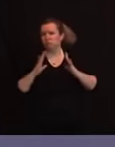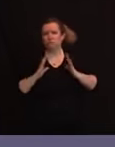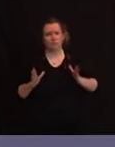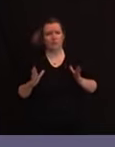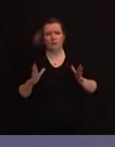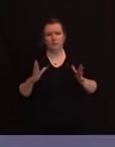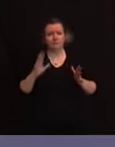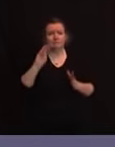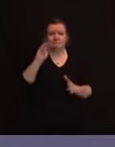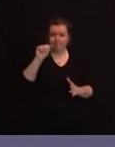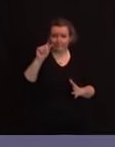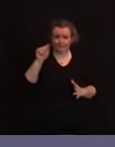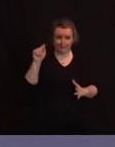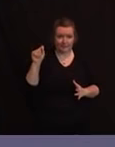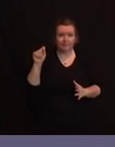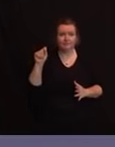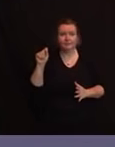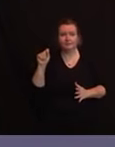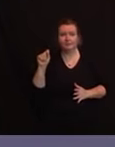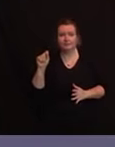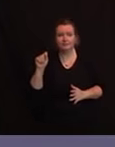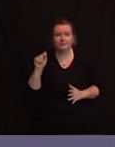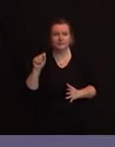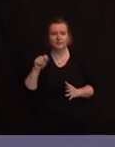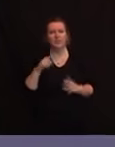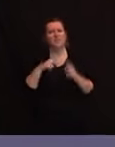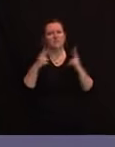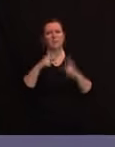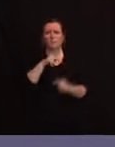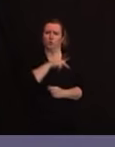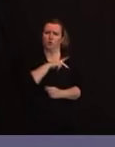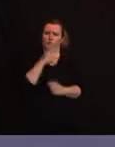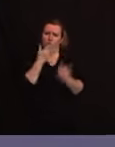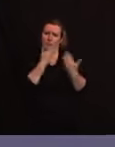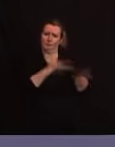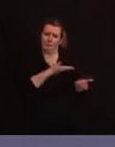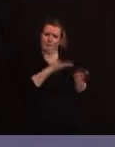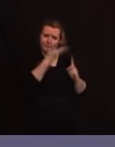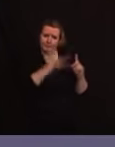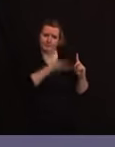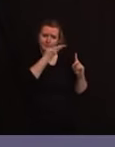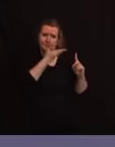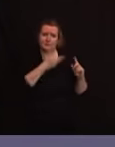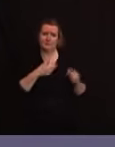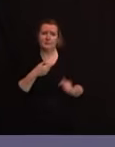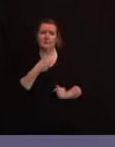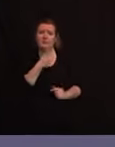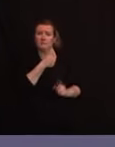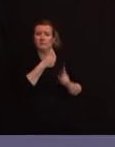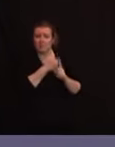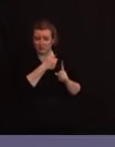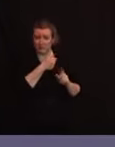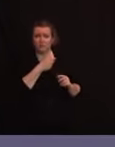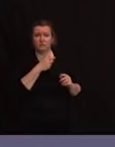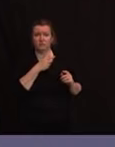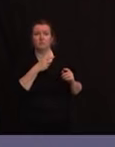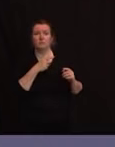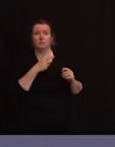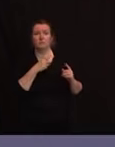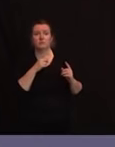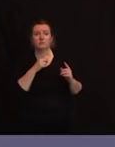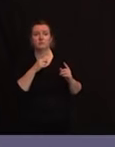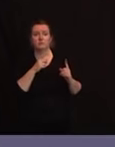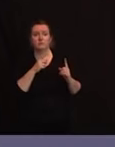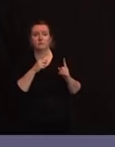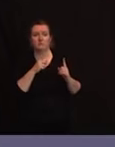I understand it, I don't want to get this as a personal situation for him, but as I understand it, he came in contact with a number of people who it turned